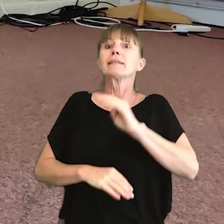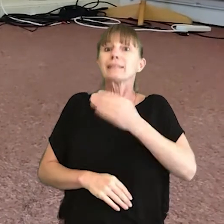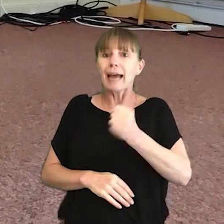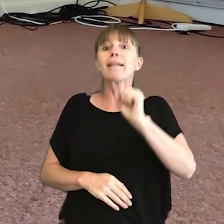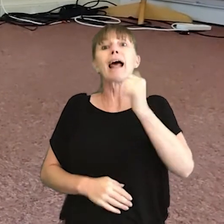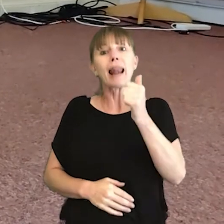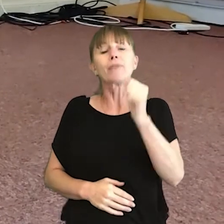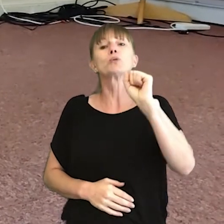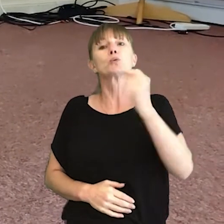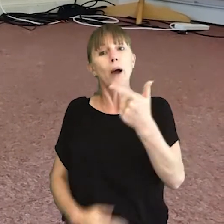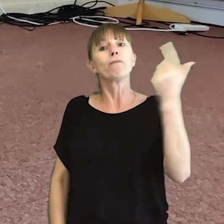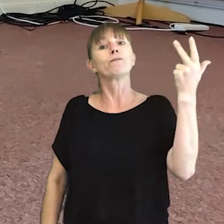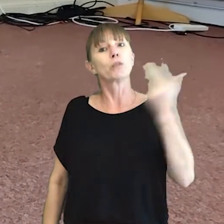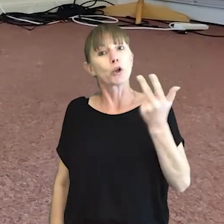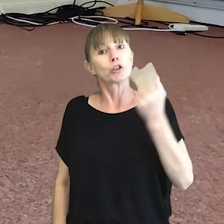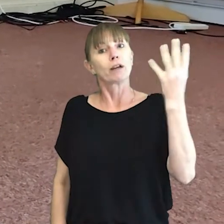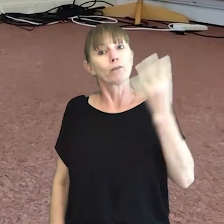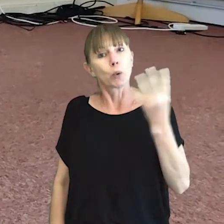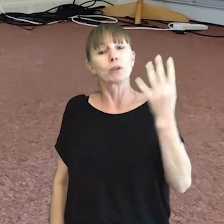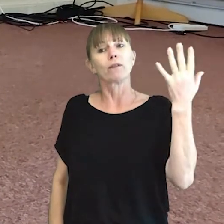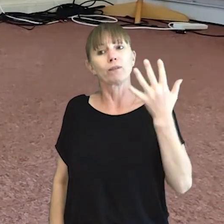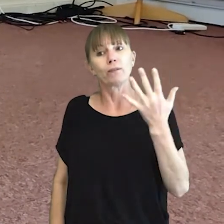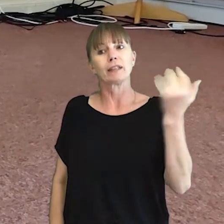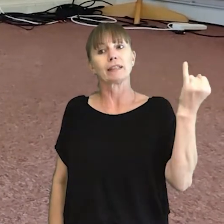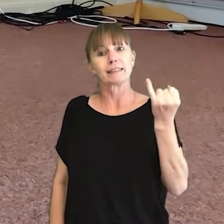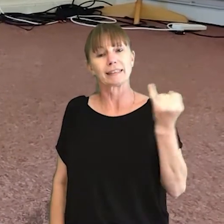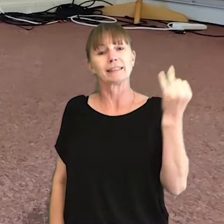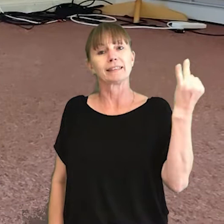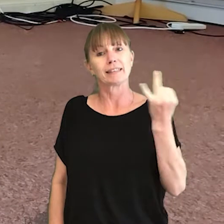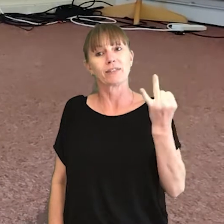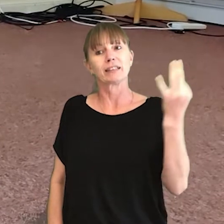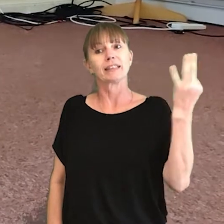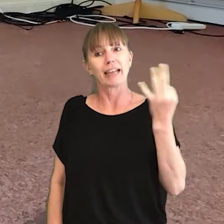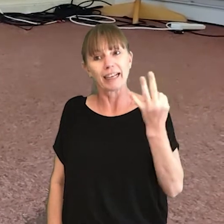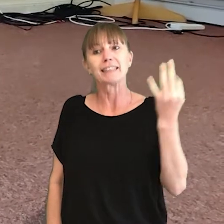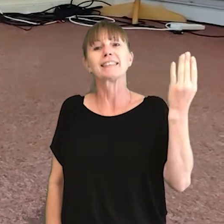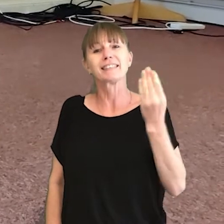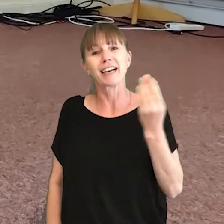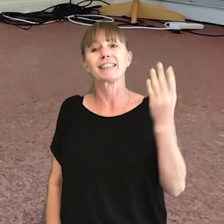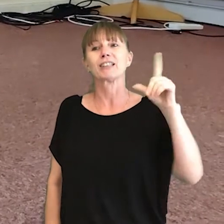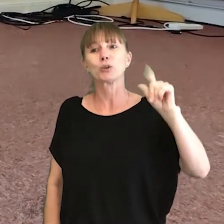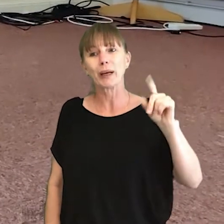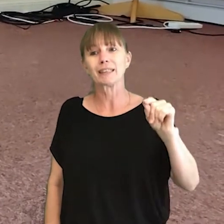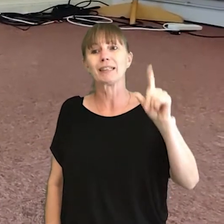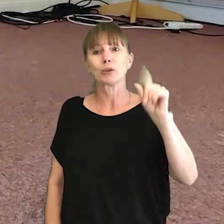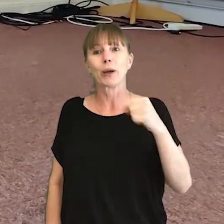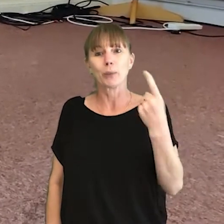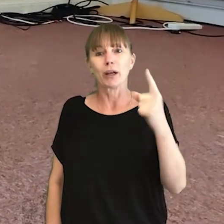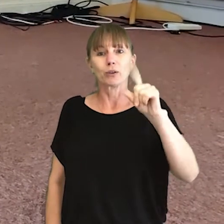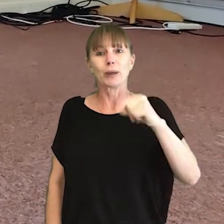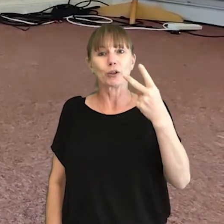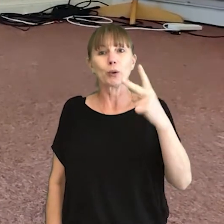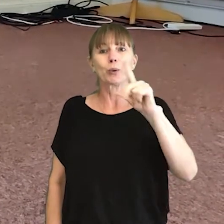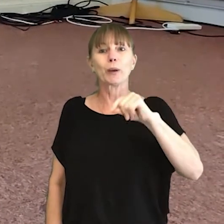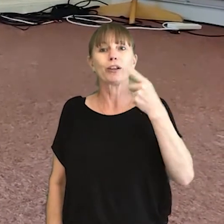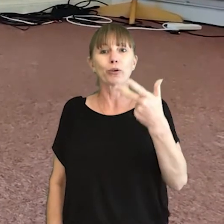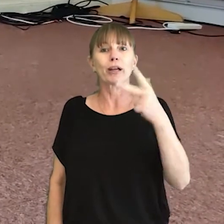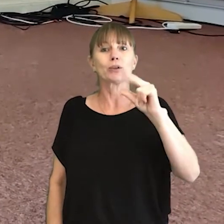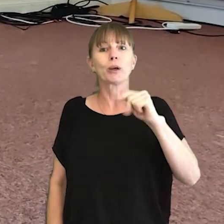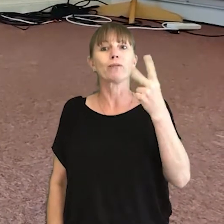9, 10, 11, 12, 13, 14, 15, 16, 17, 18, 19, 20, 21,